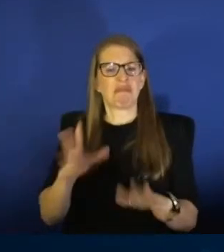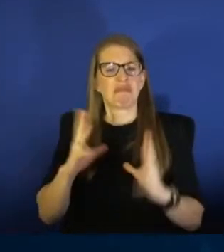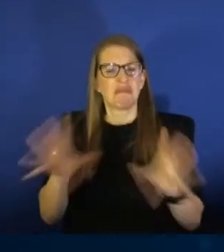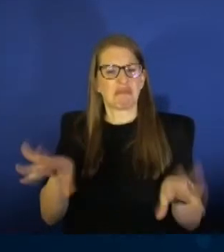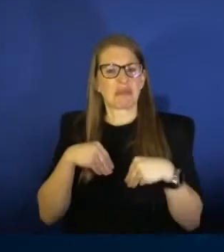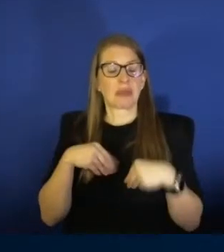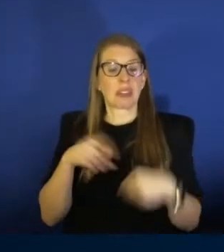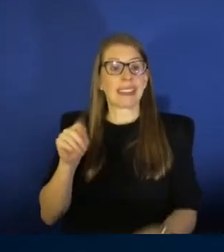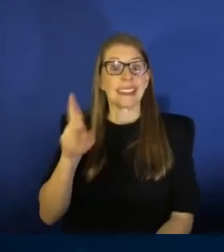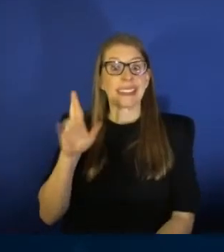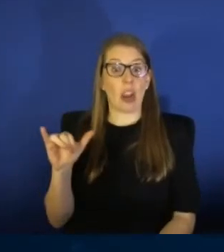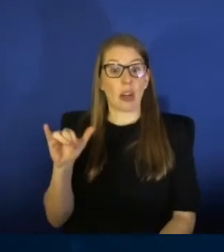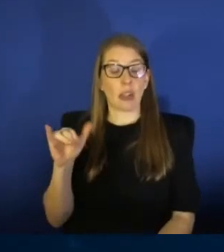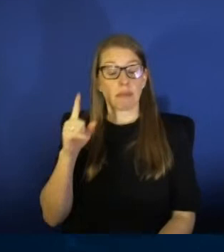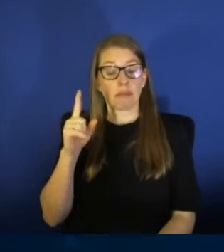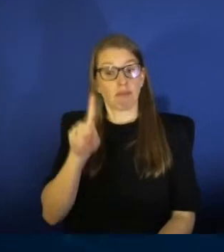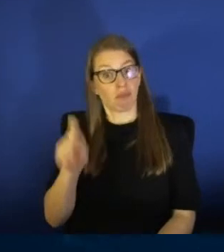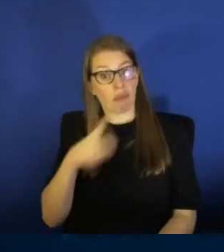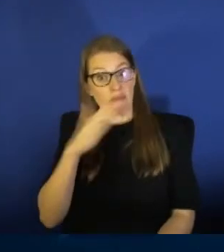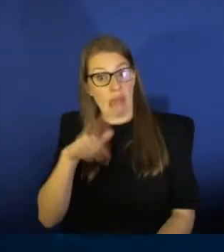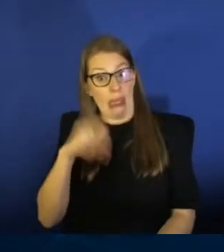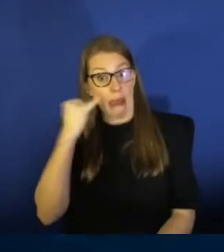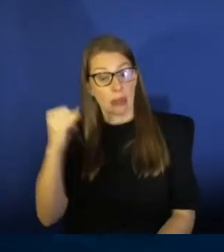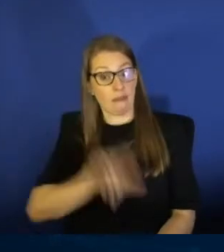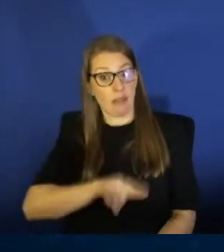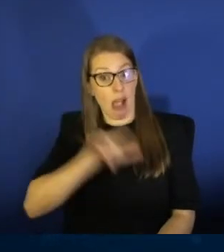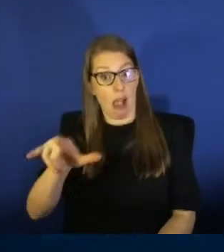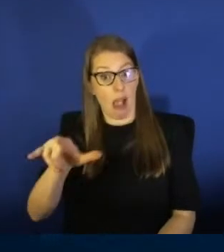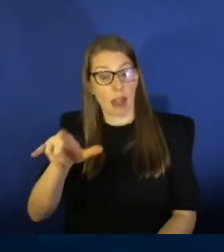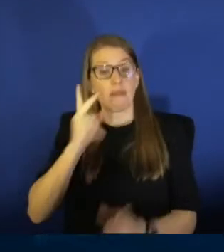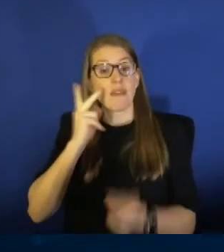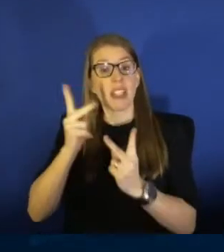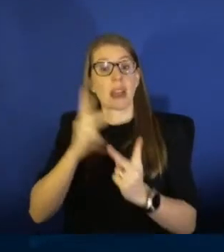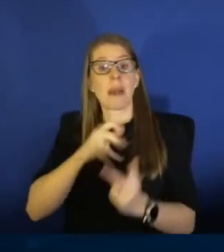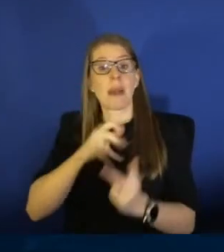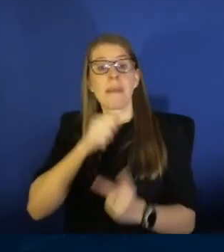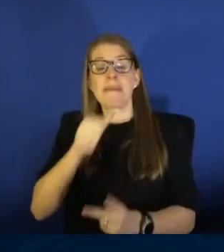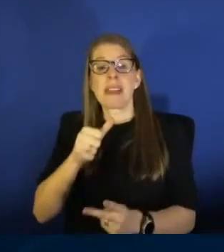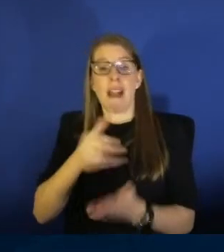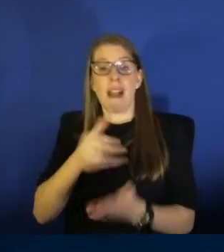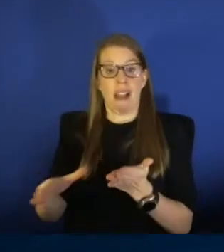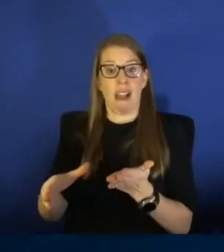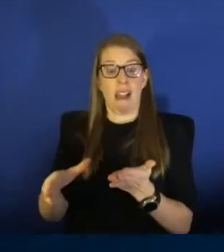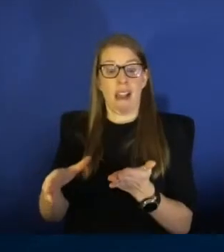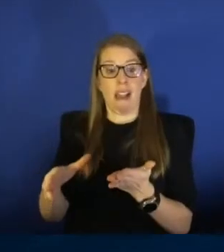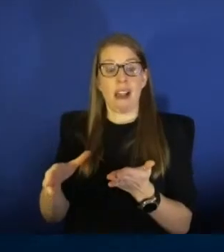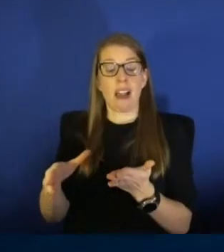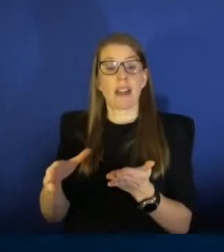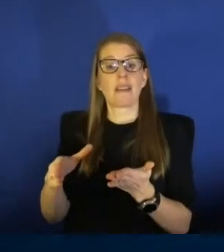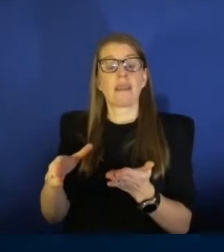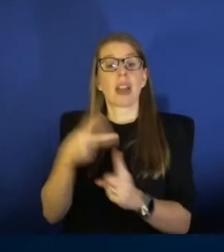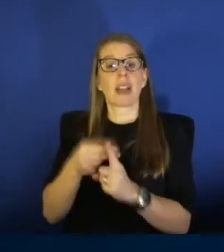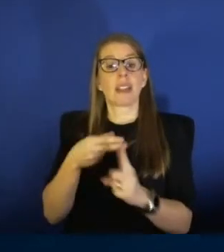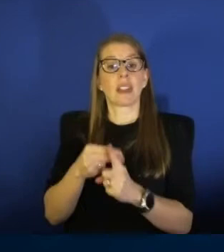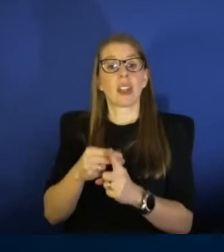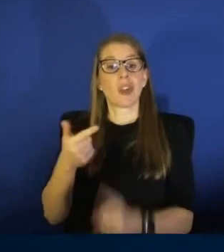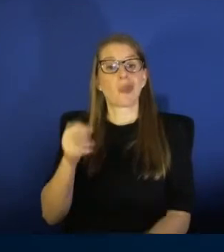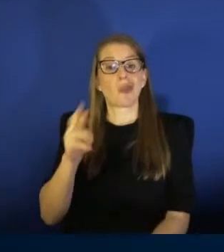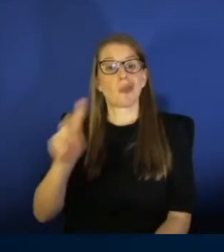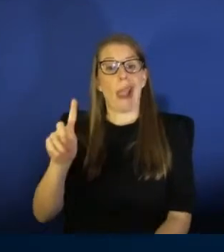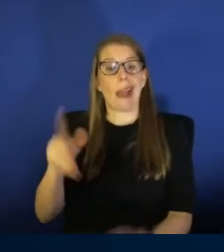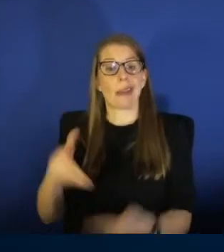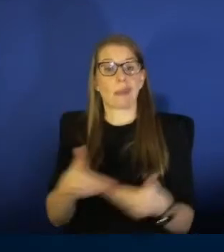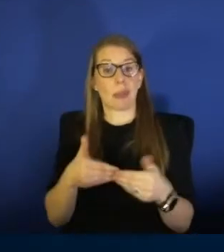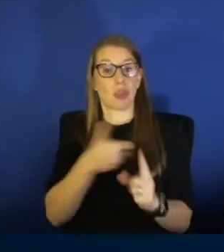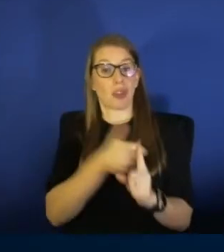a bad idea to fly to visit my unvaccinated grandbabies? She, however, is fully vaccinated.